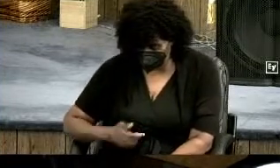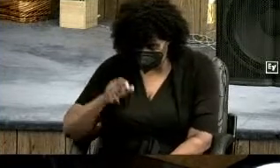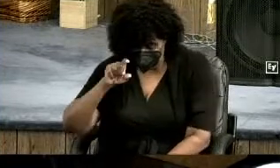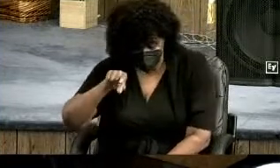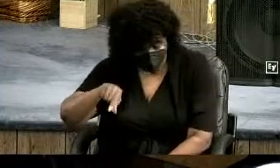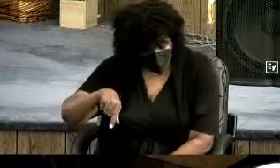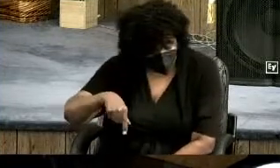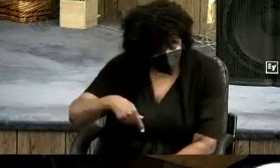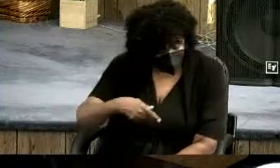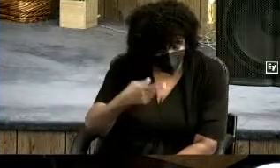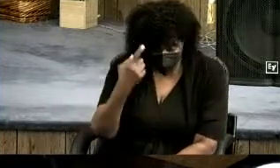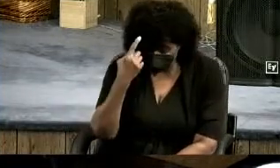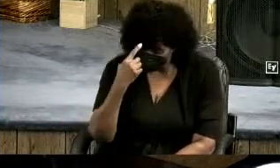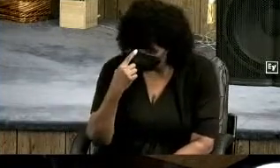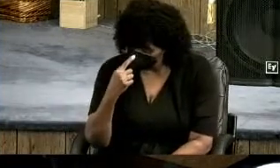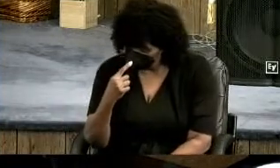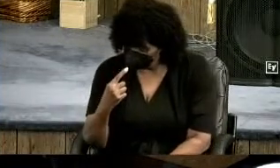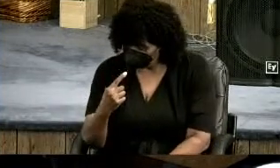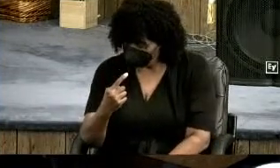Just for me.